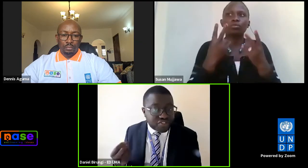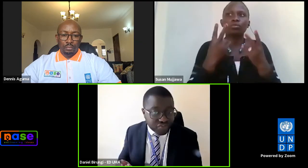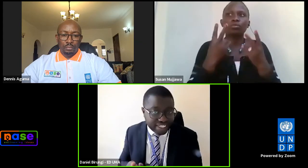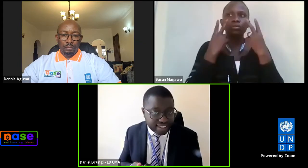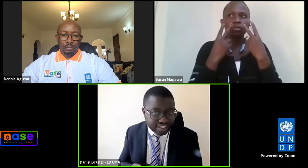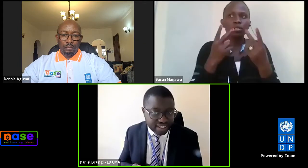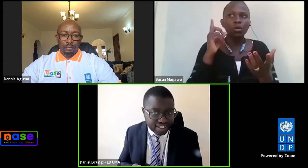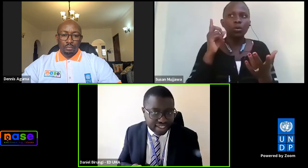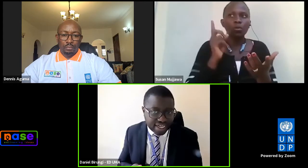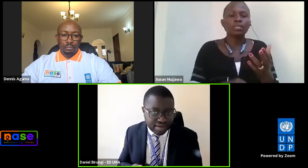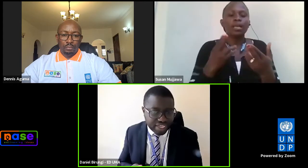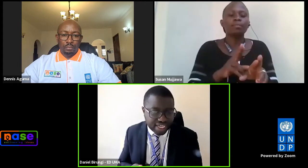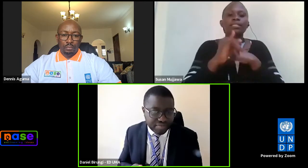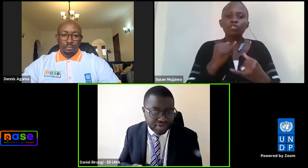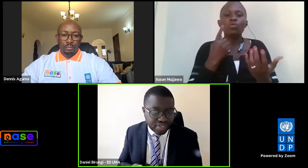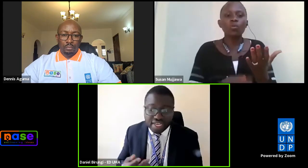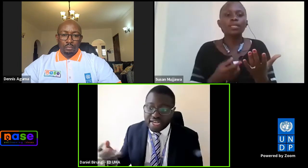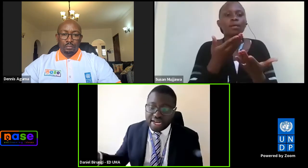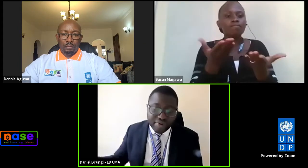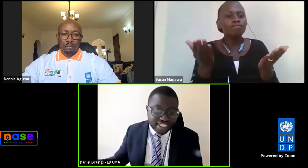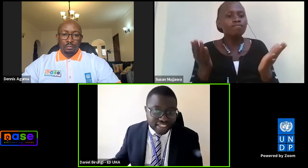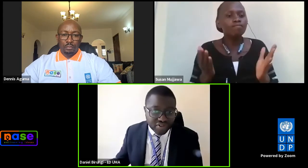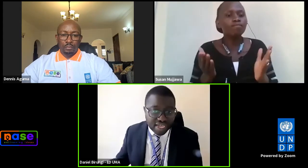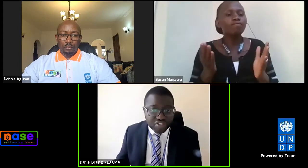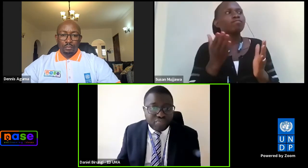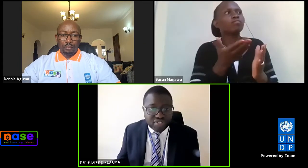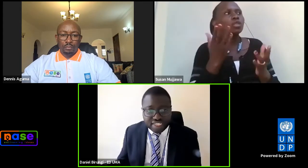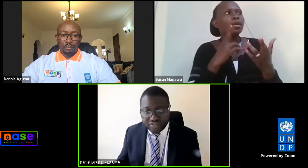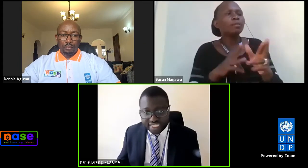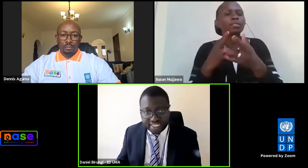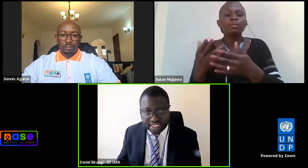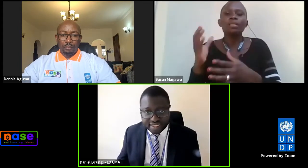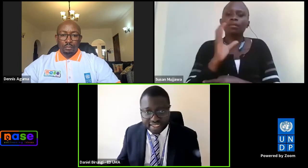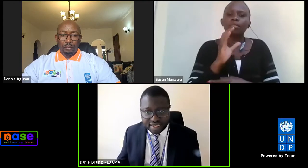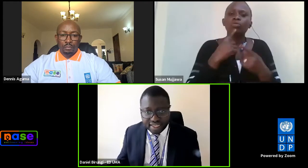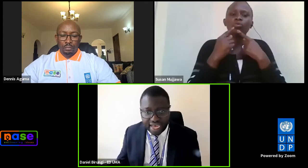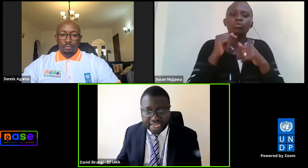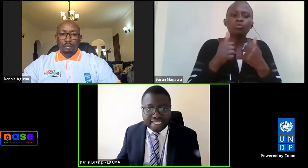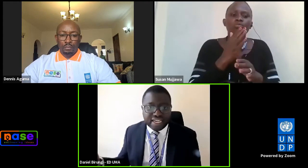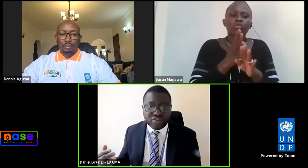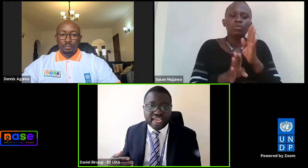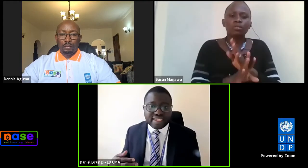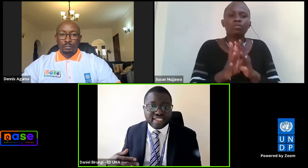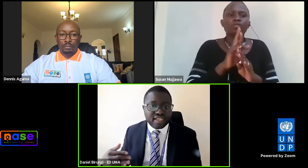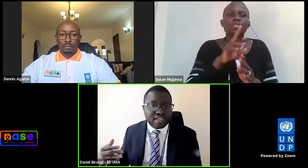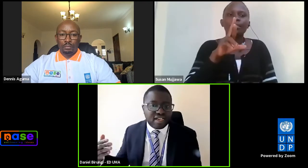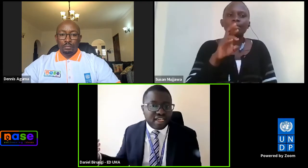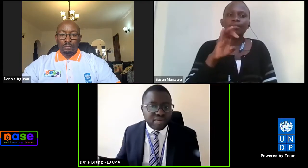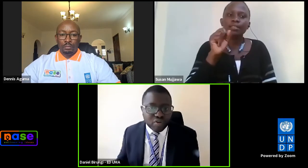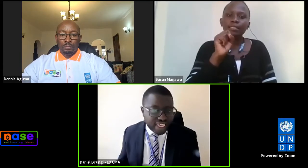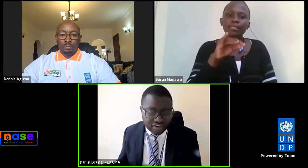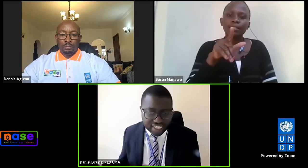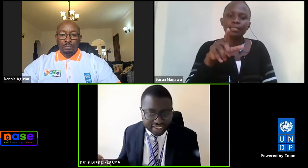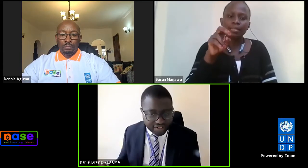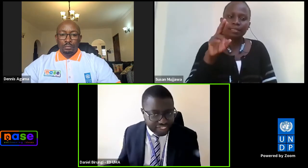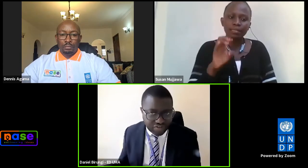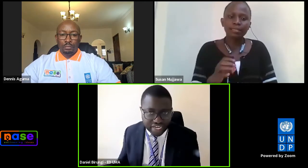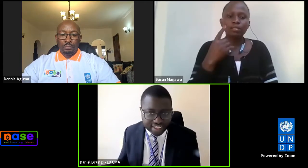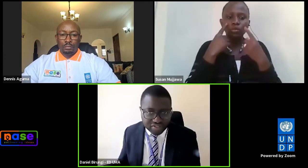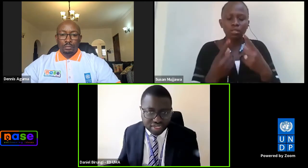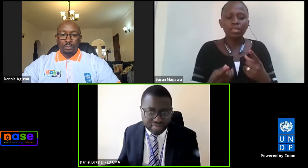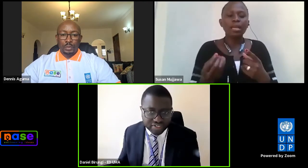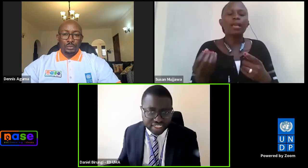What are the trends that are coming up? Companies are talking about building resilience. And they're looking at employee health and safety.